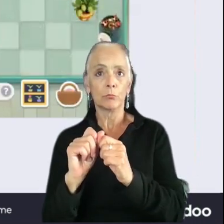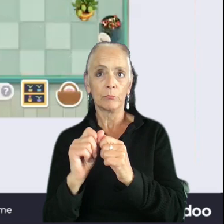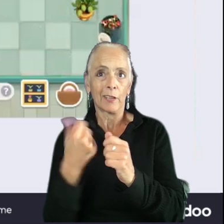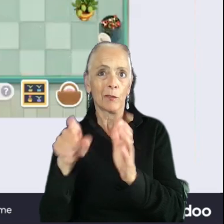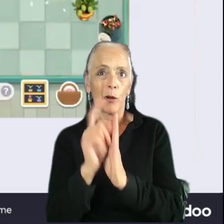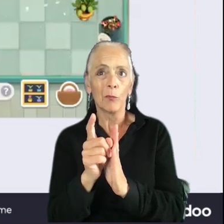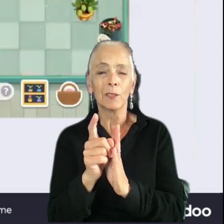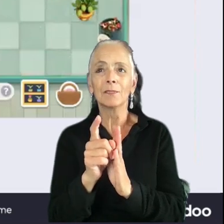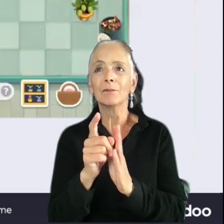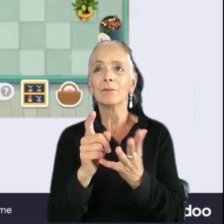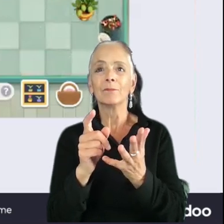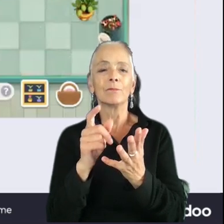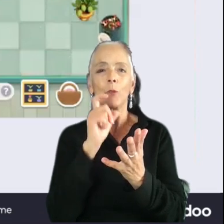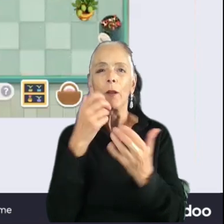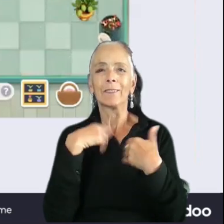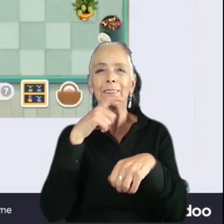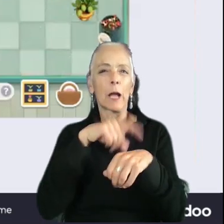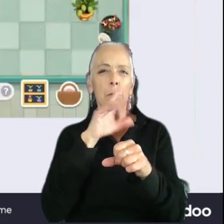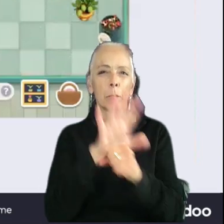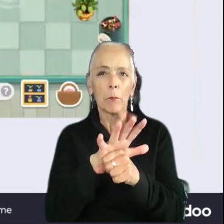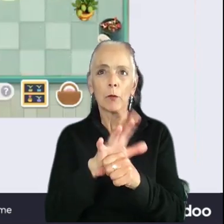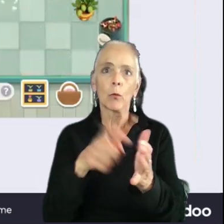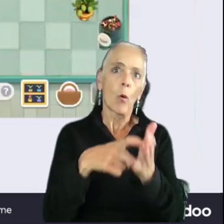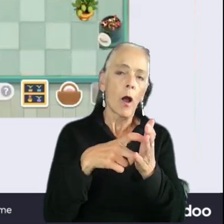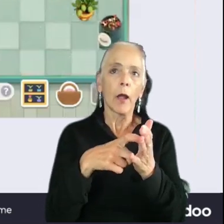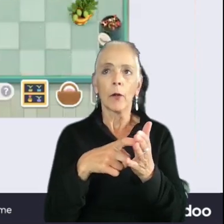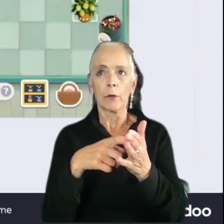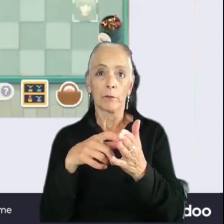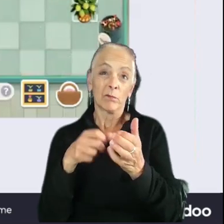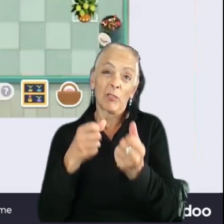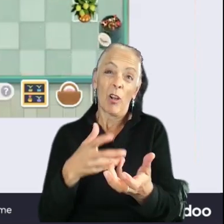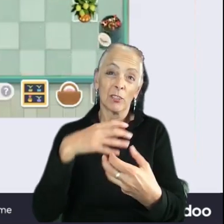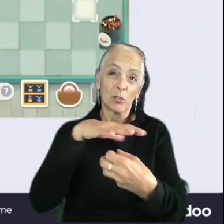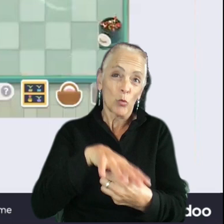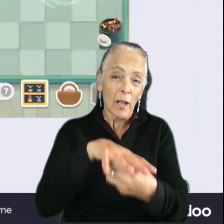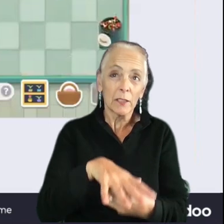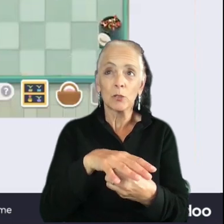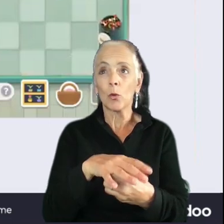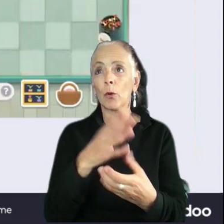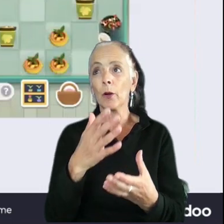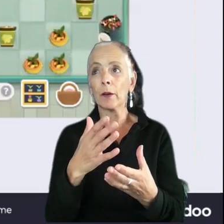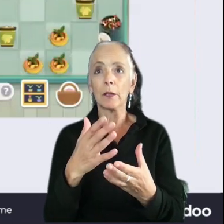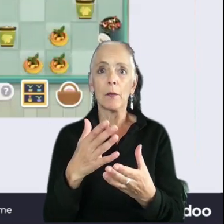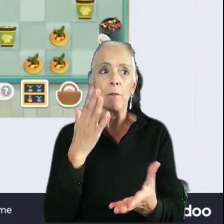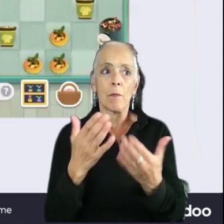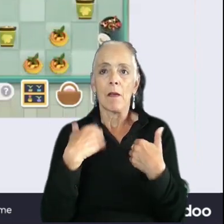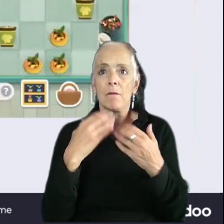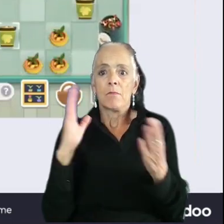So there is no time commitment that could potentially create stress or reduce the moments where they can play the